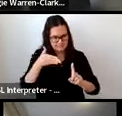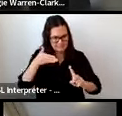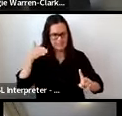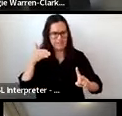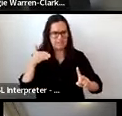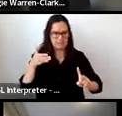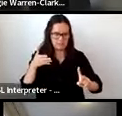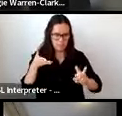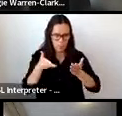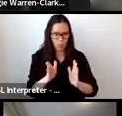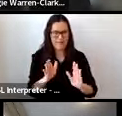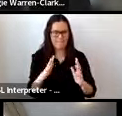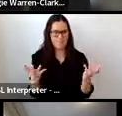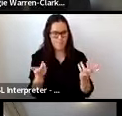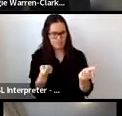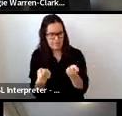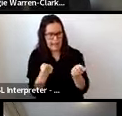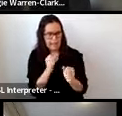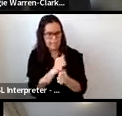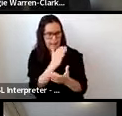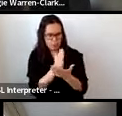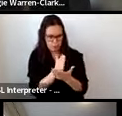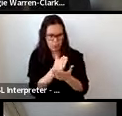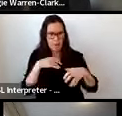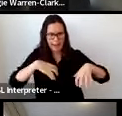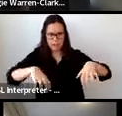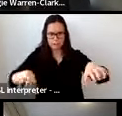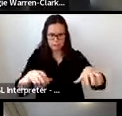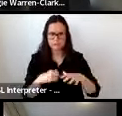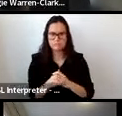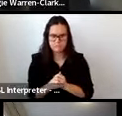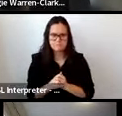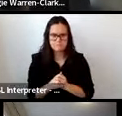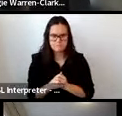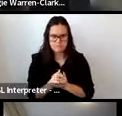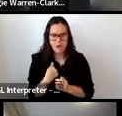I understand that this is just the starting point for the